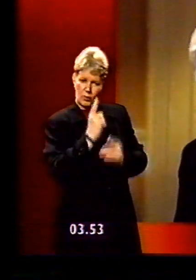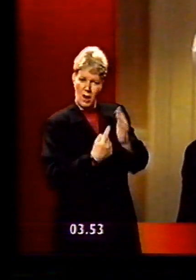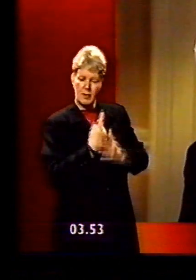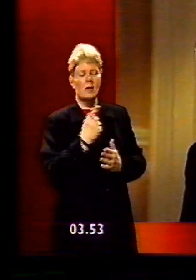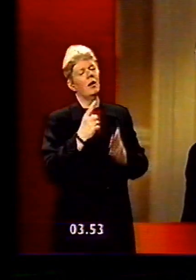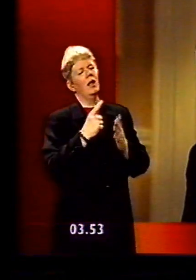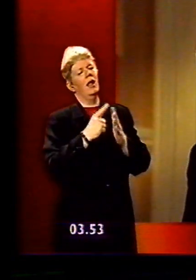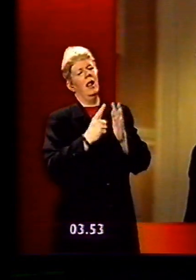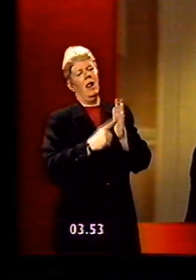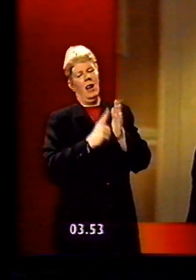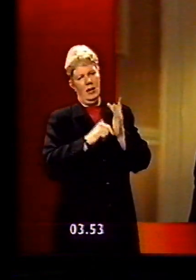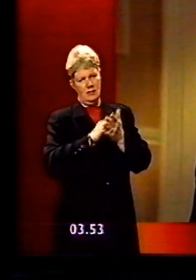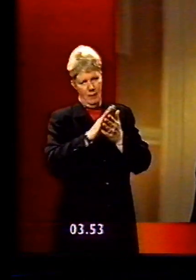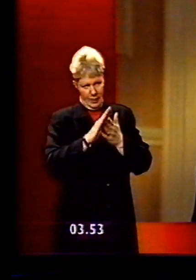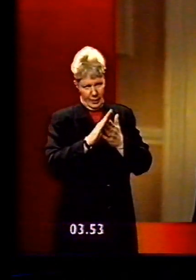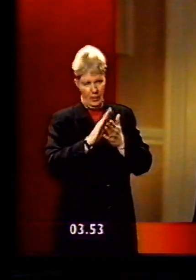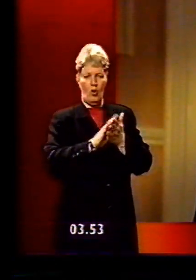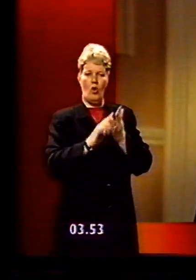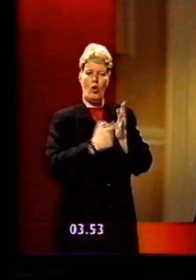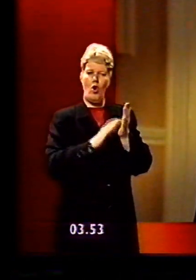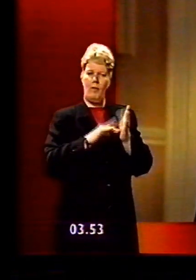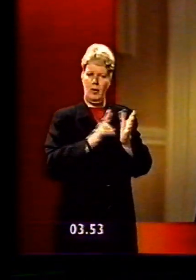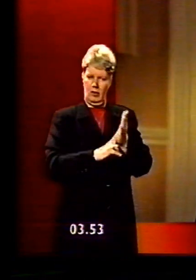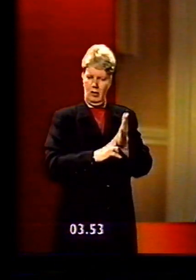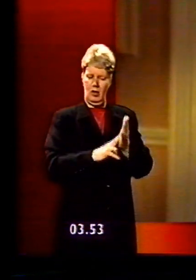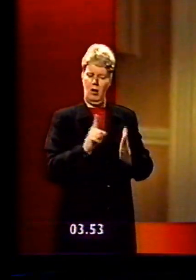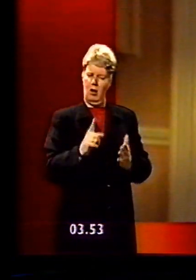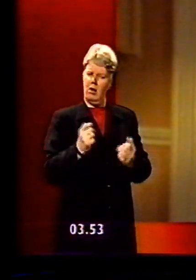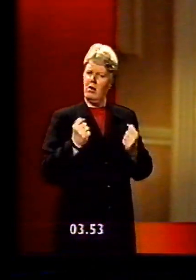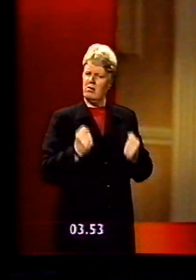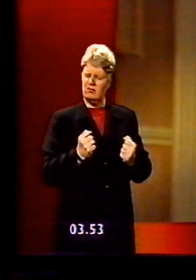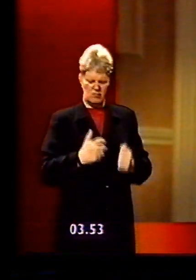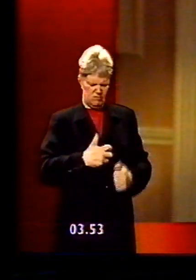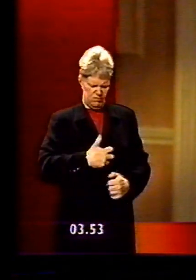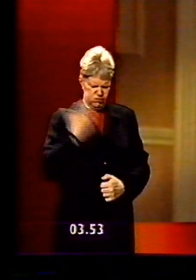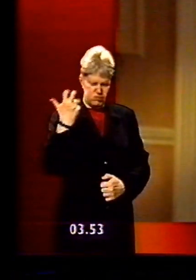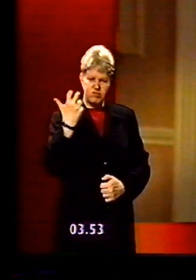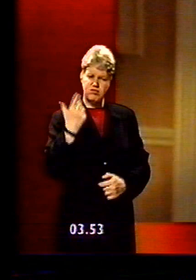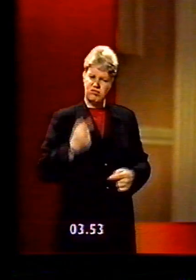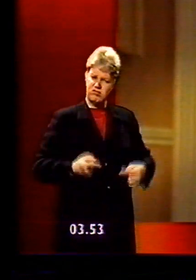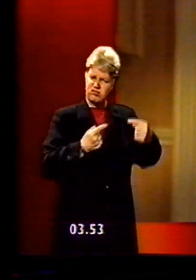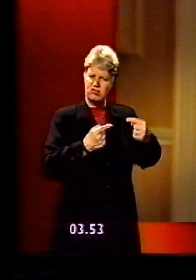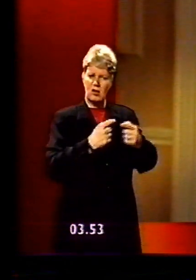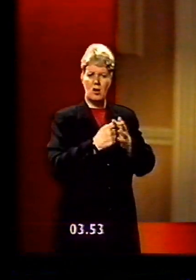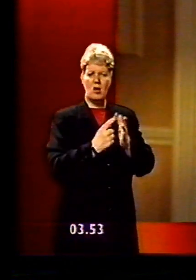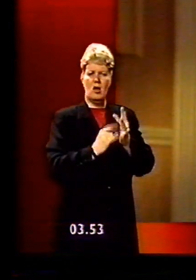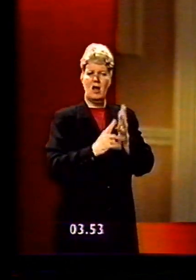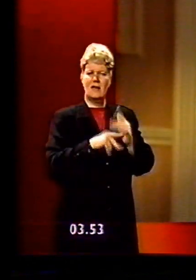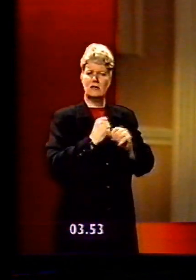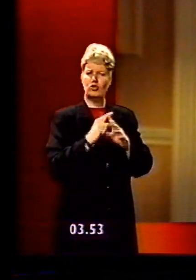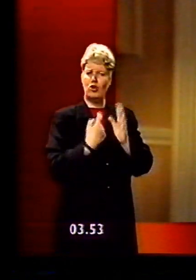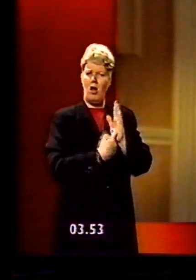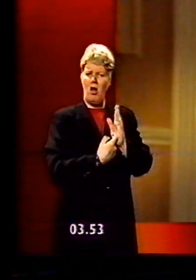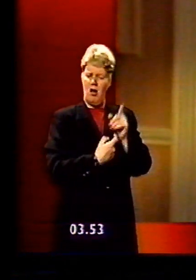Elizabeth Horman is still very angry at Kissinger. She's very sure that...